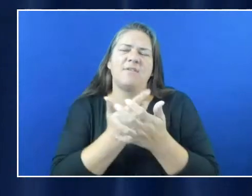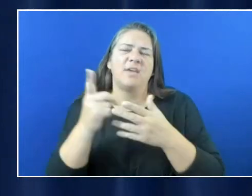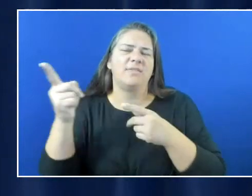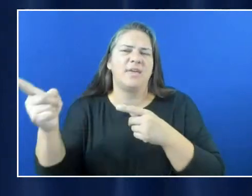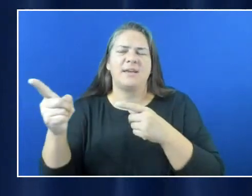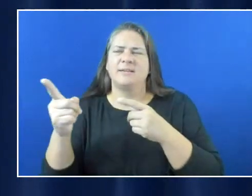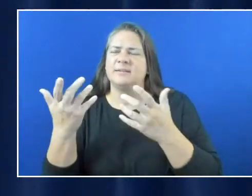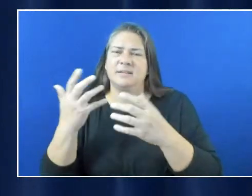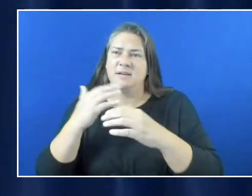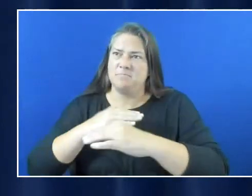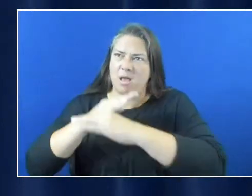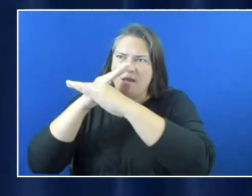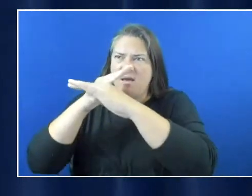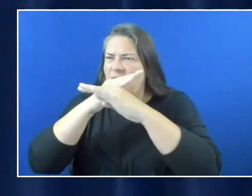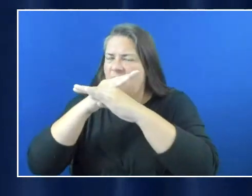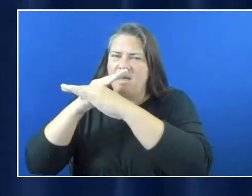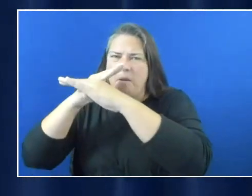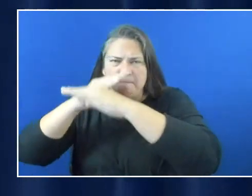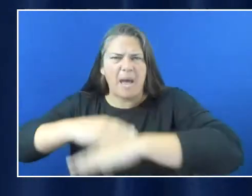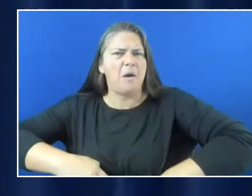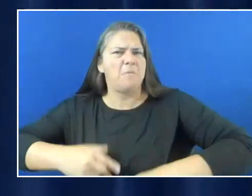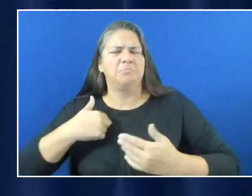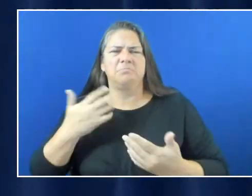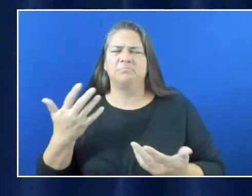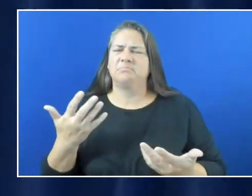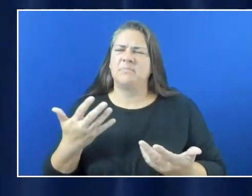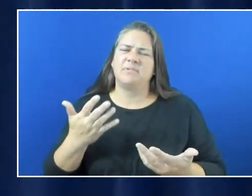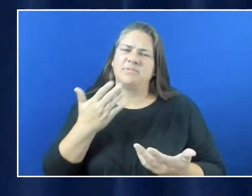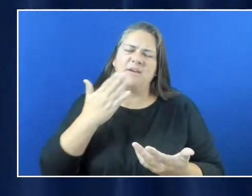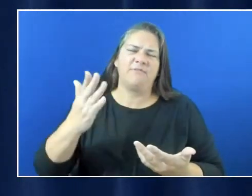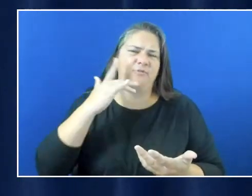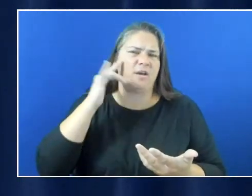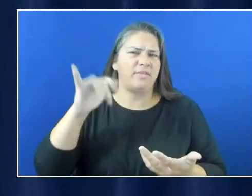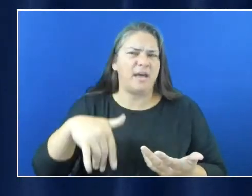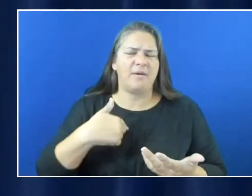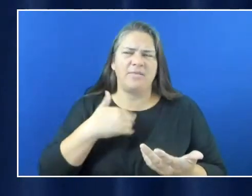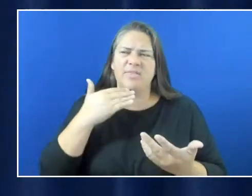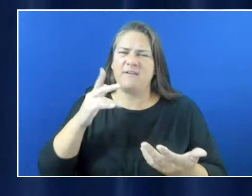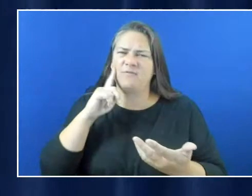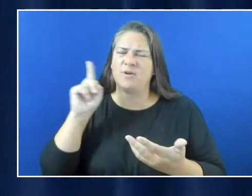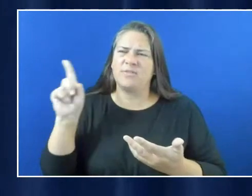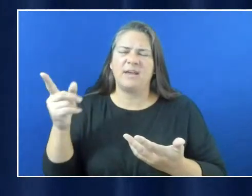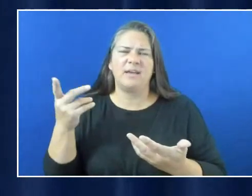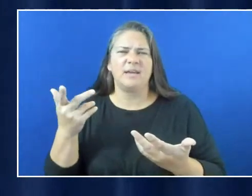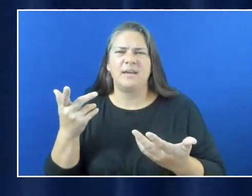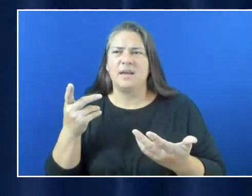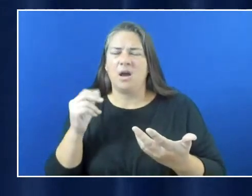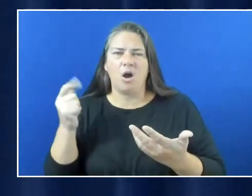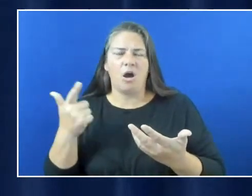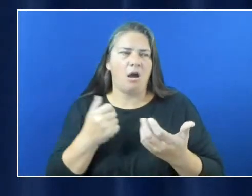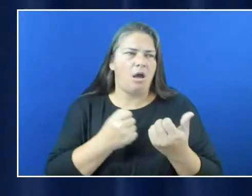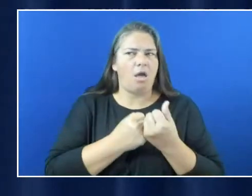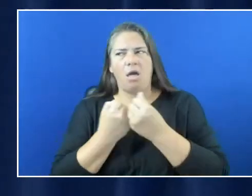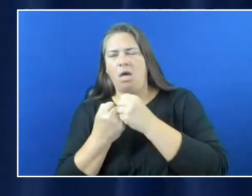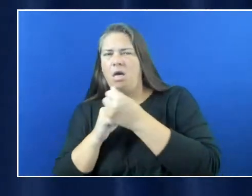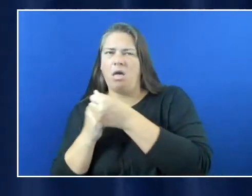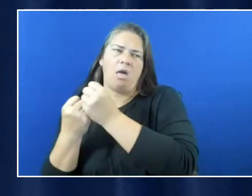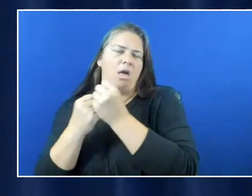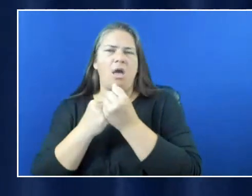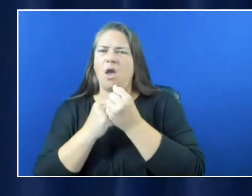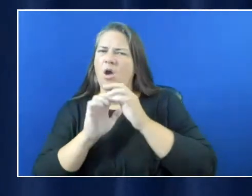down. I'm grateful for putting aside the acronyms that we so often hide behind, and for